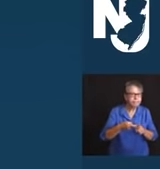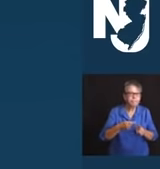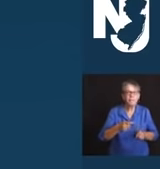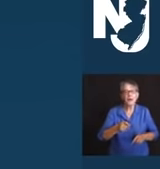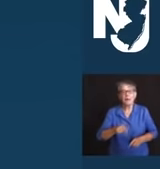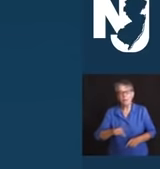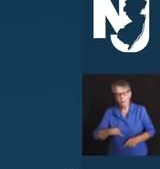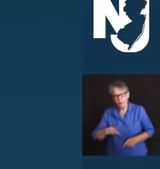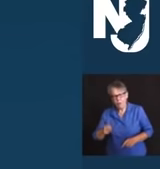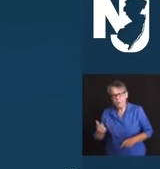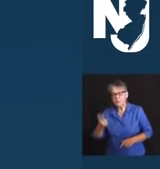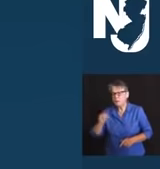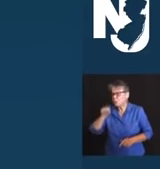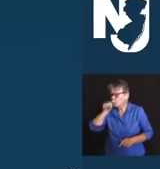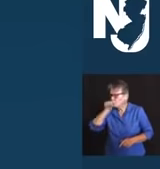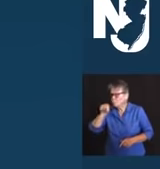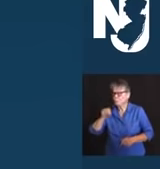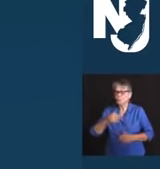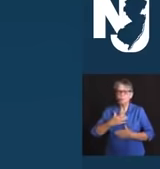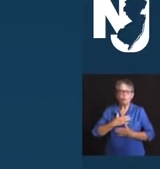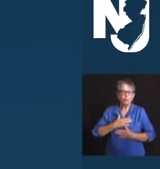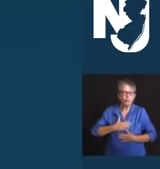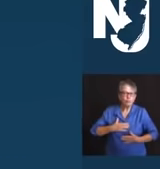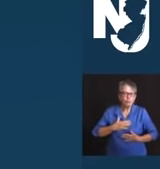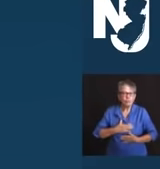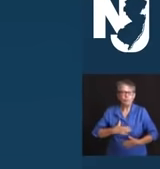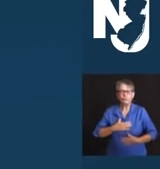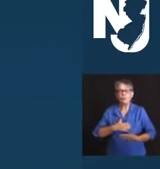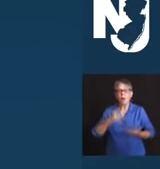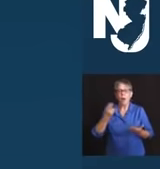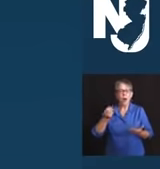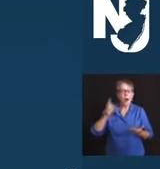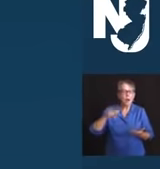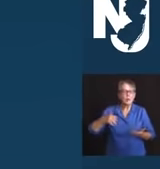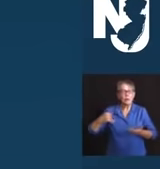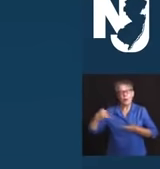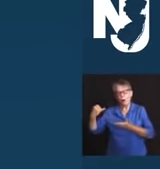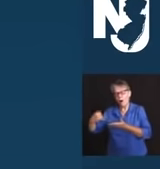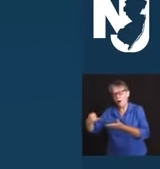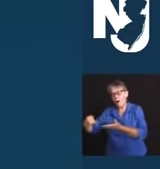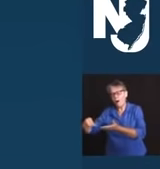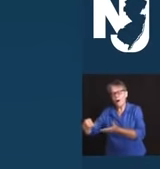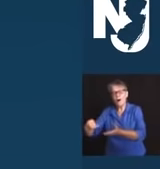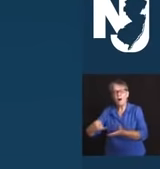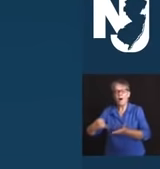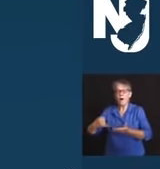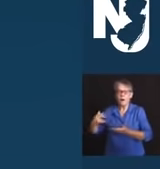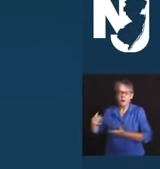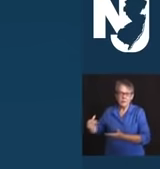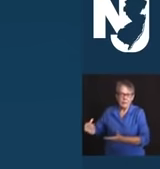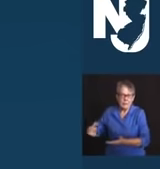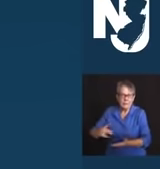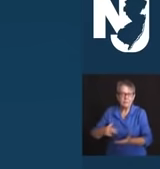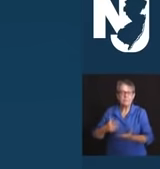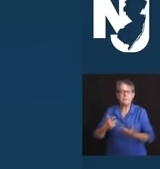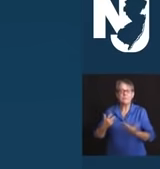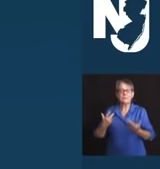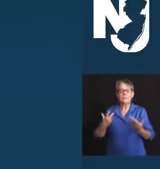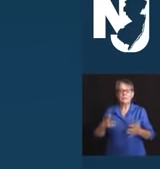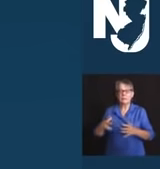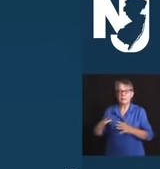shared with his family even long after he ended his professional life. One of those who he inspired was his